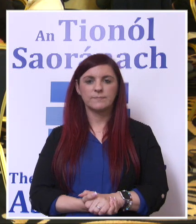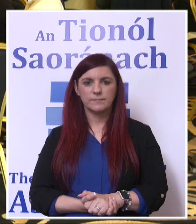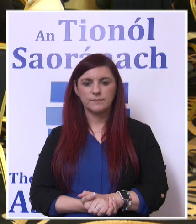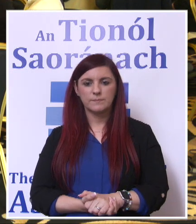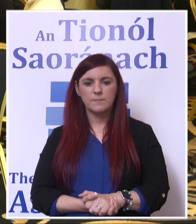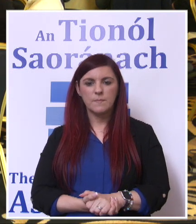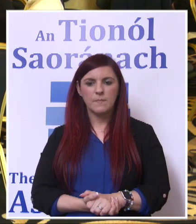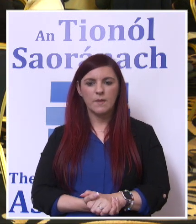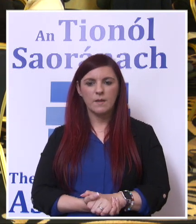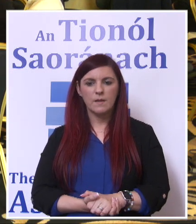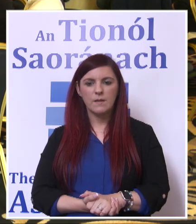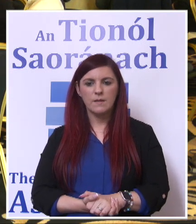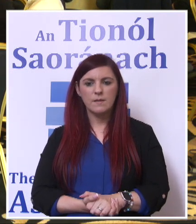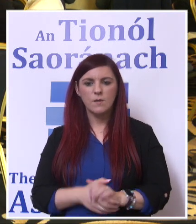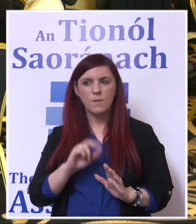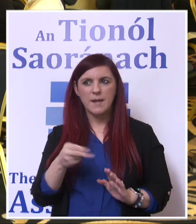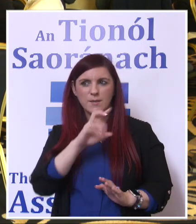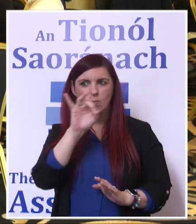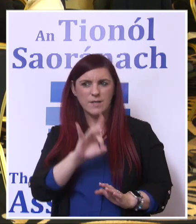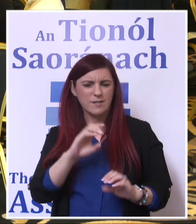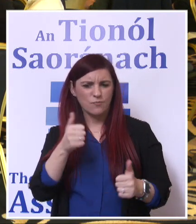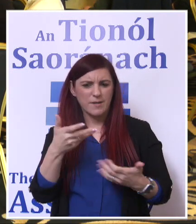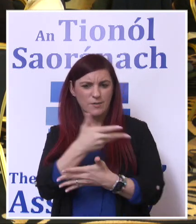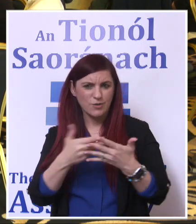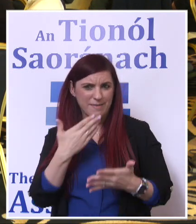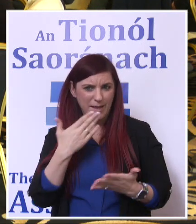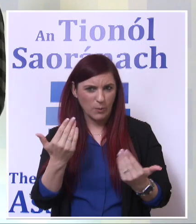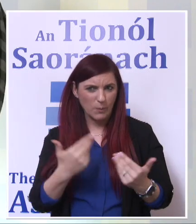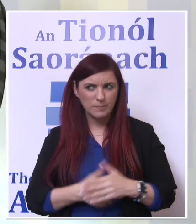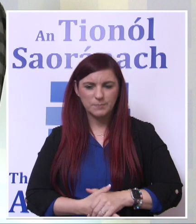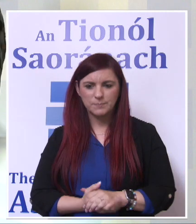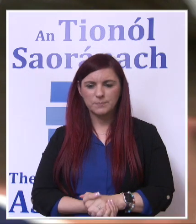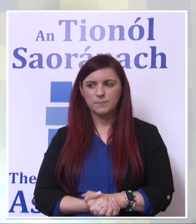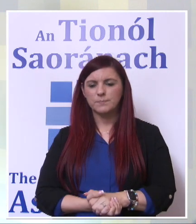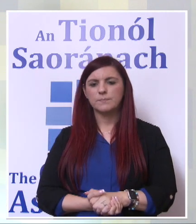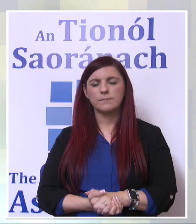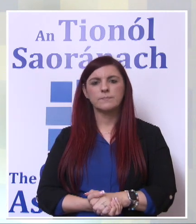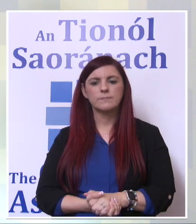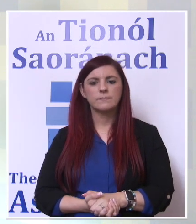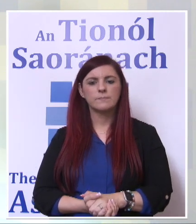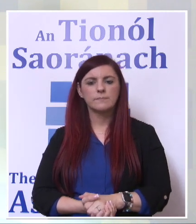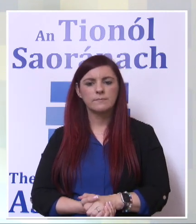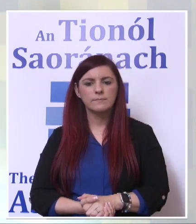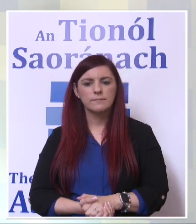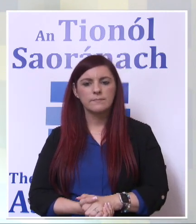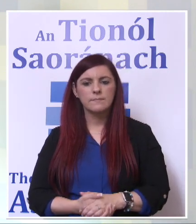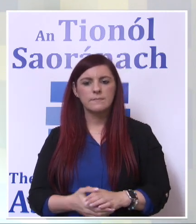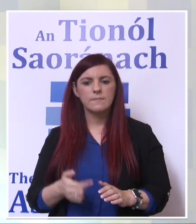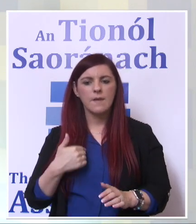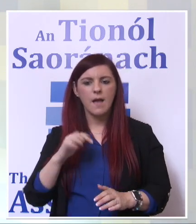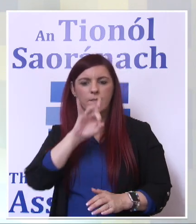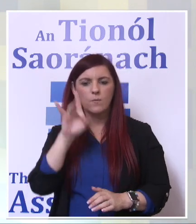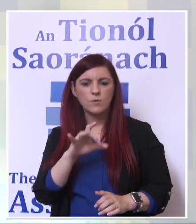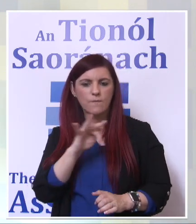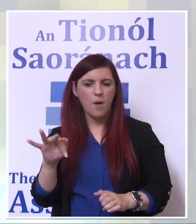Fantastic questions, by the way. Great discussion, and let's keep it up. Thank you. So hi, I'm Irish, and I've got a question from